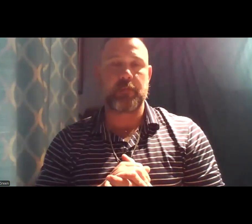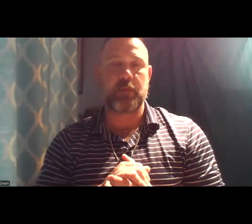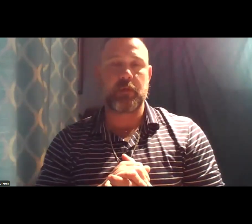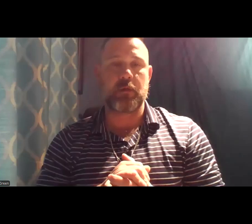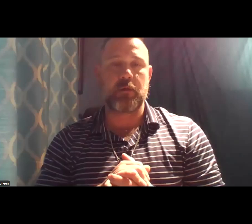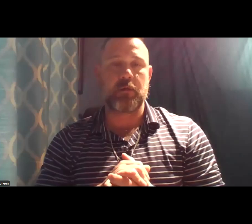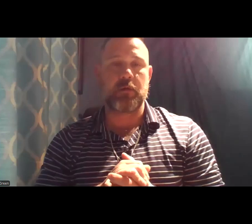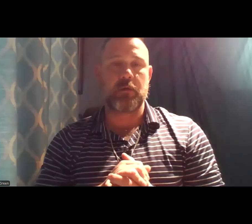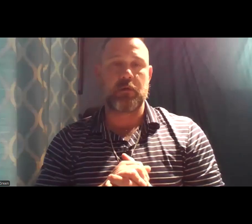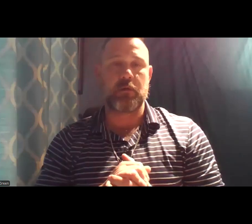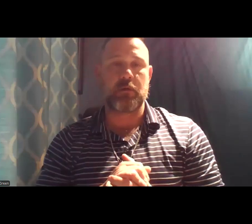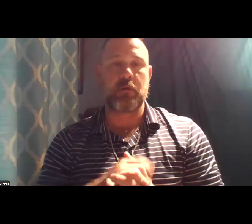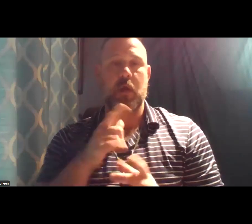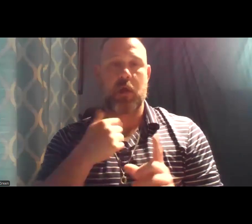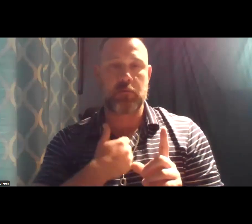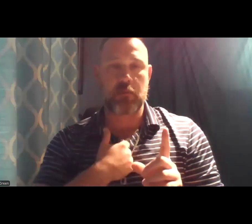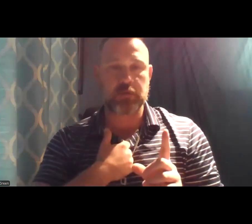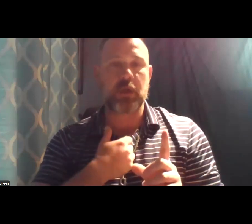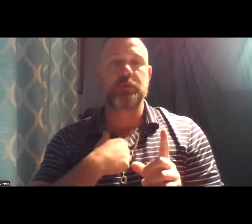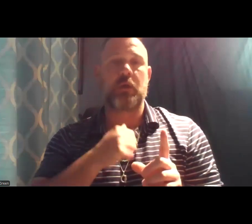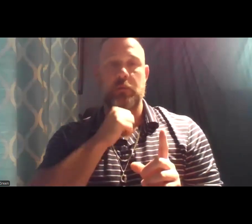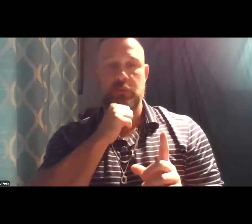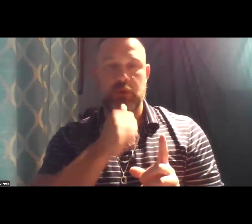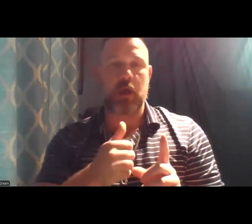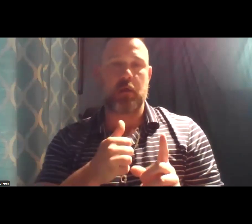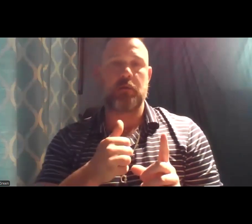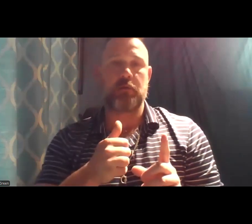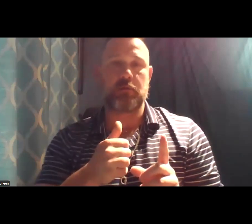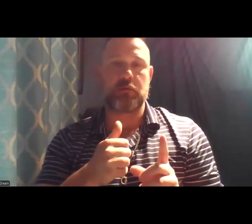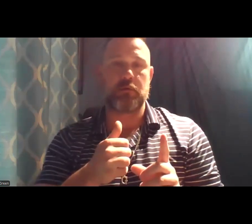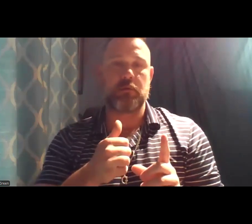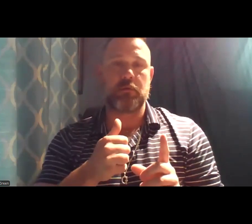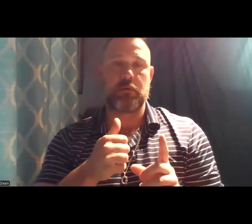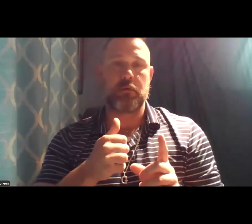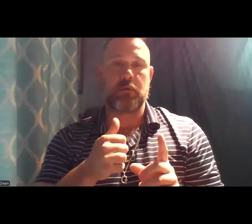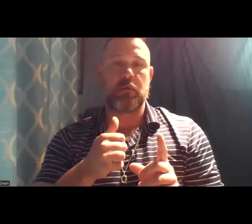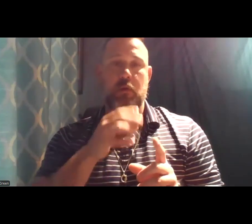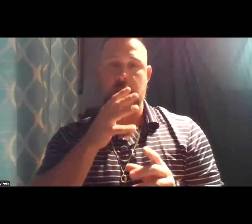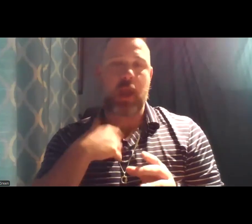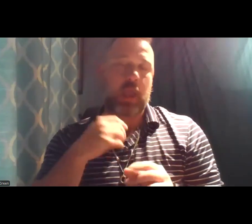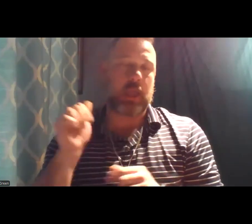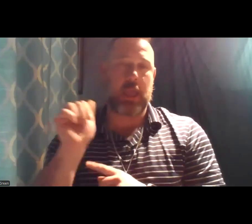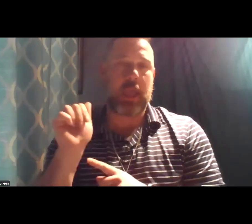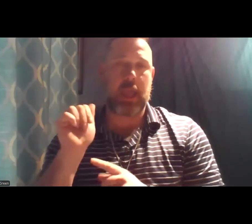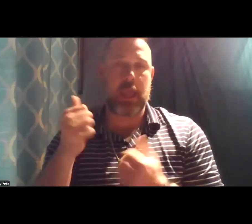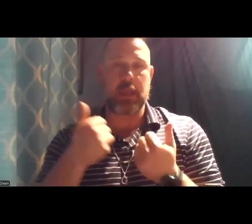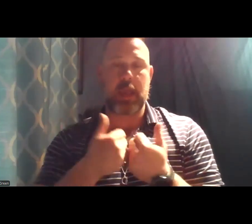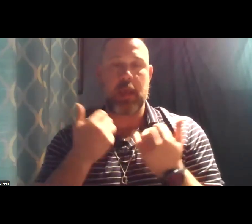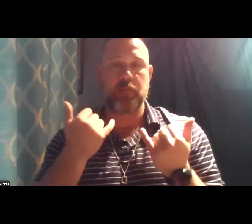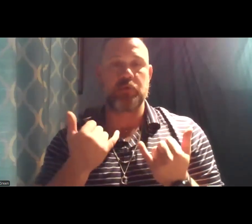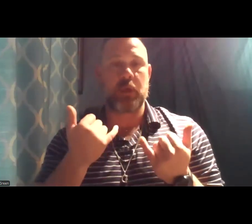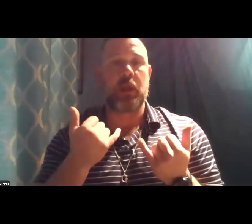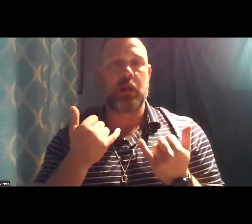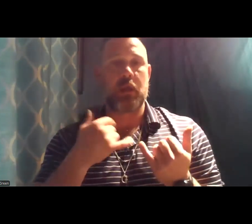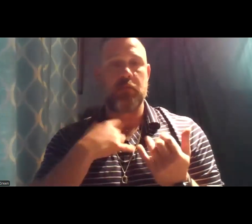So yeah, I apologize that I'm not quite I am not quite bringing my A game today, or and I'm